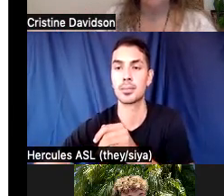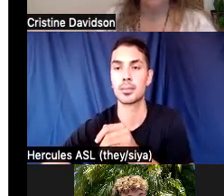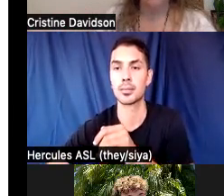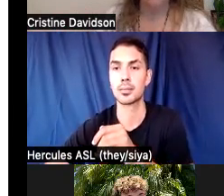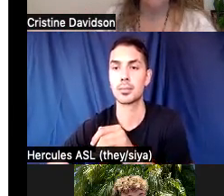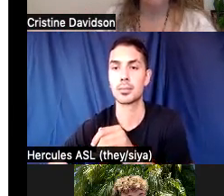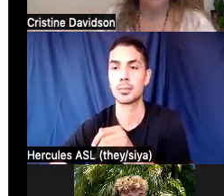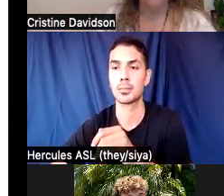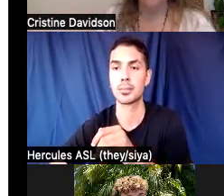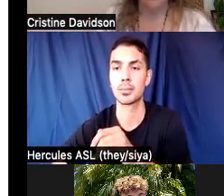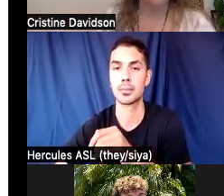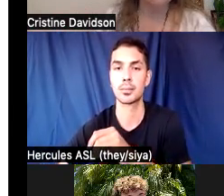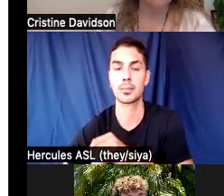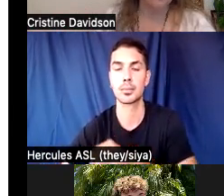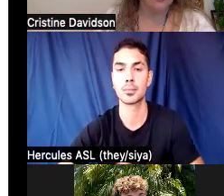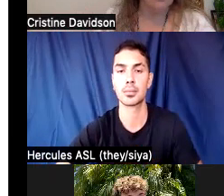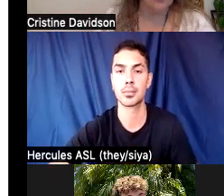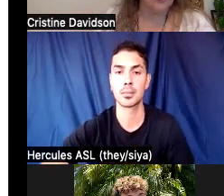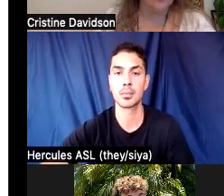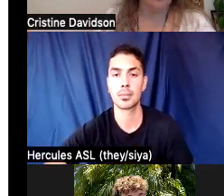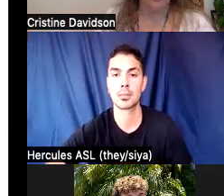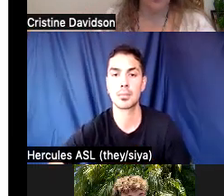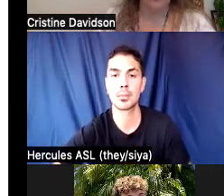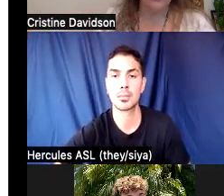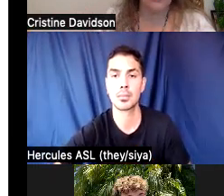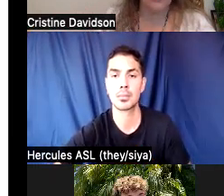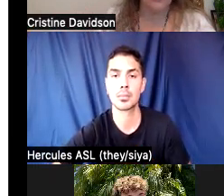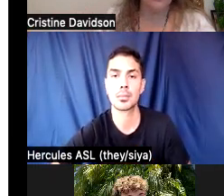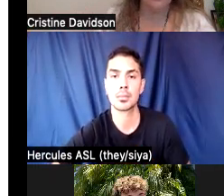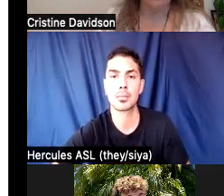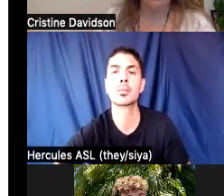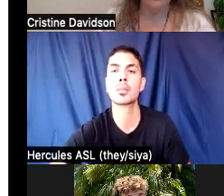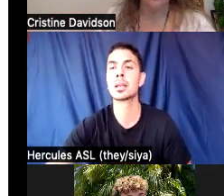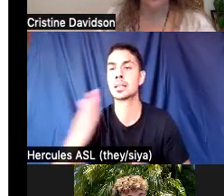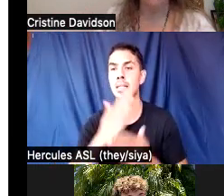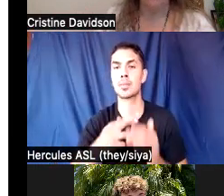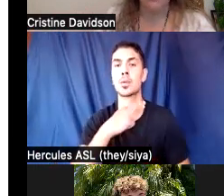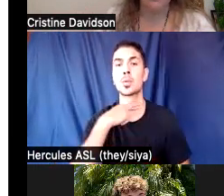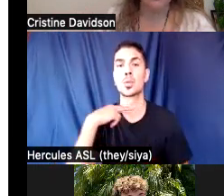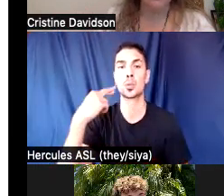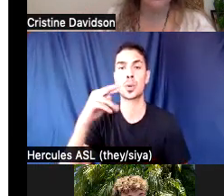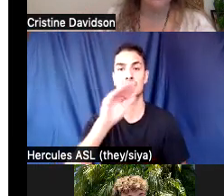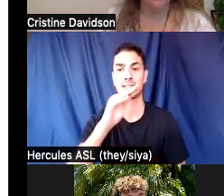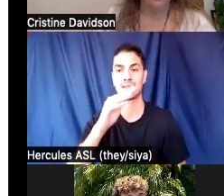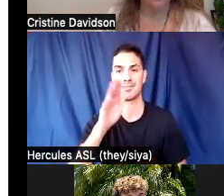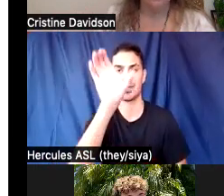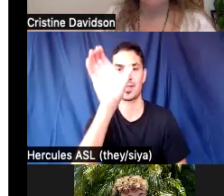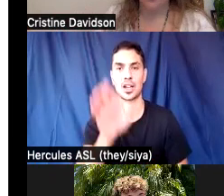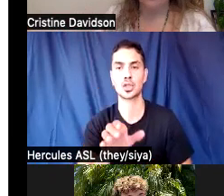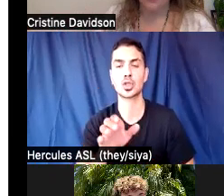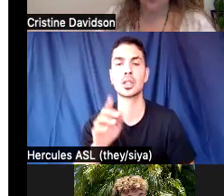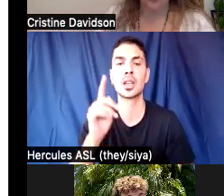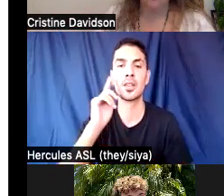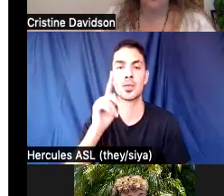And some of those risk factors, again, I guess we just talked about this: poor coping skills, a history of offenses,